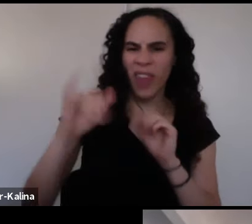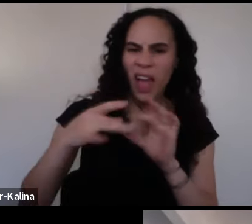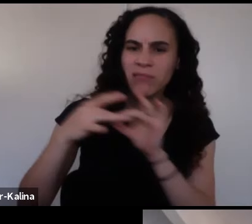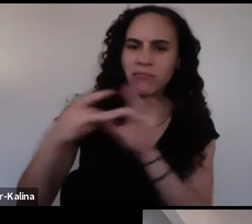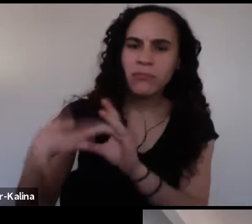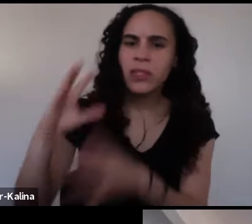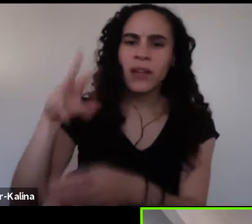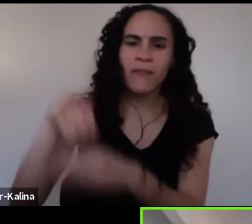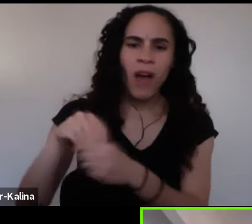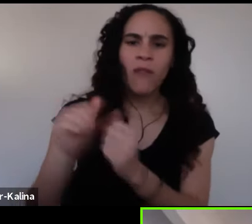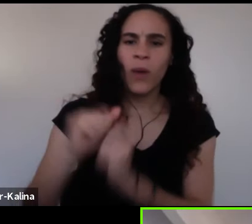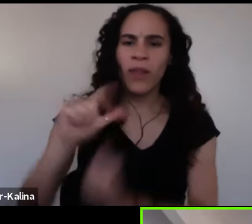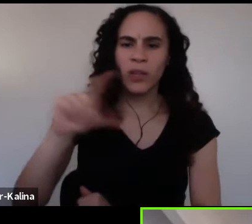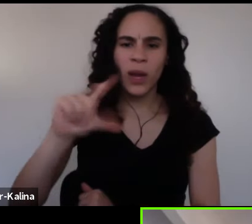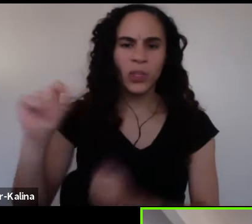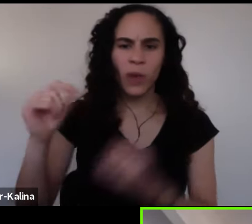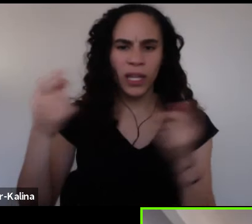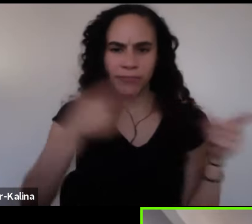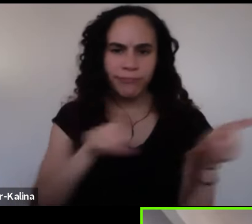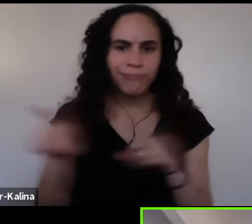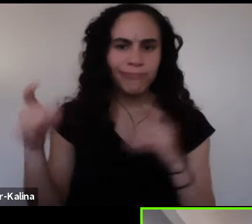2020? I think that's a